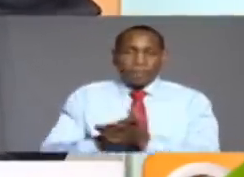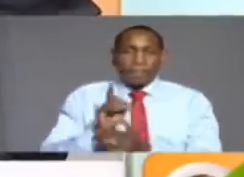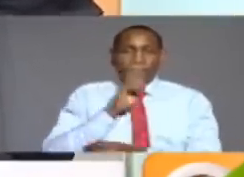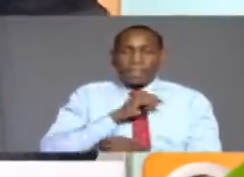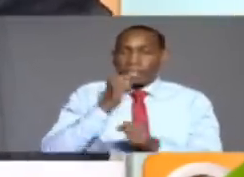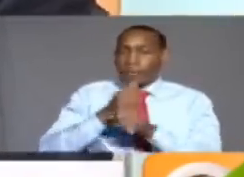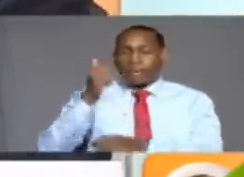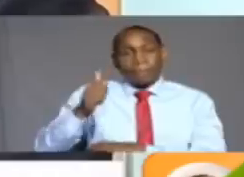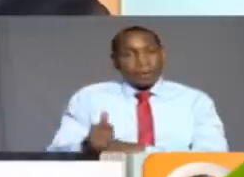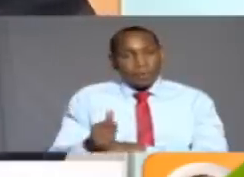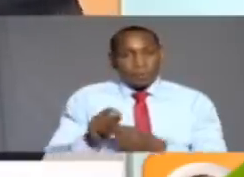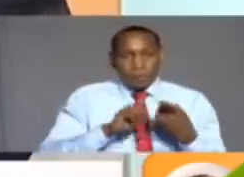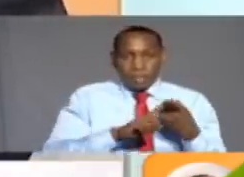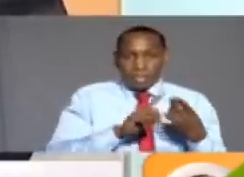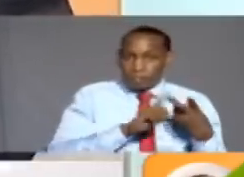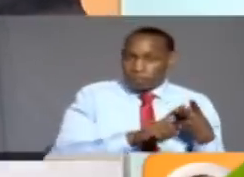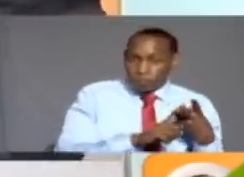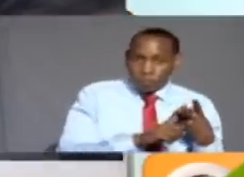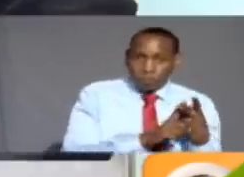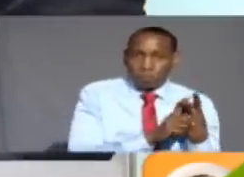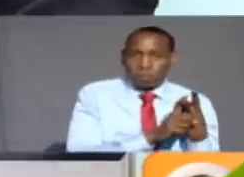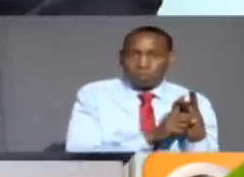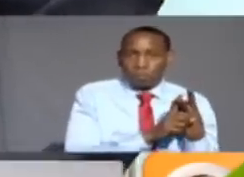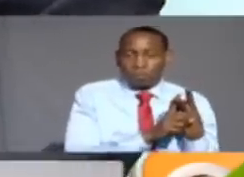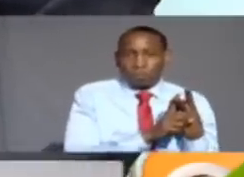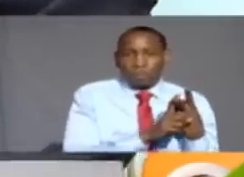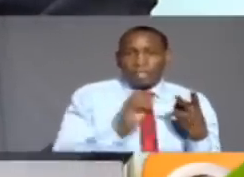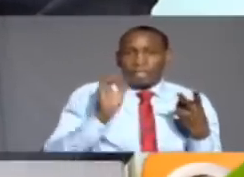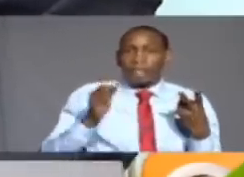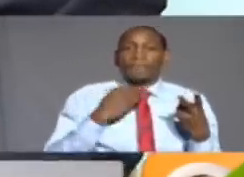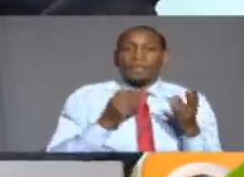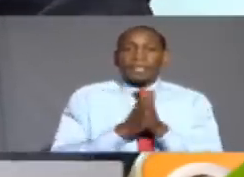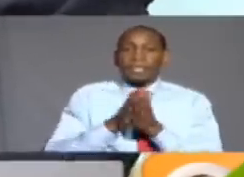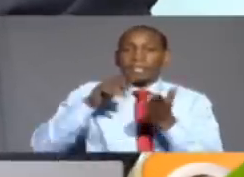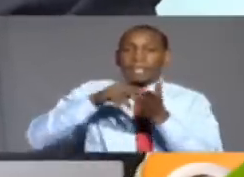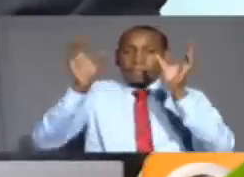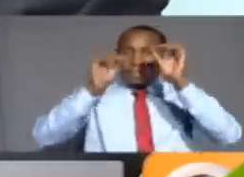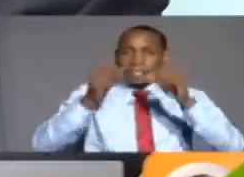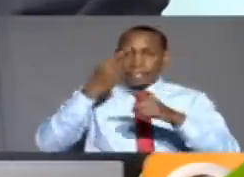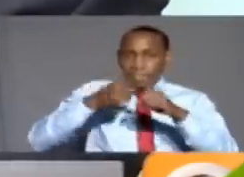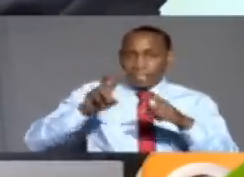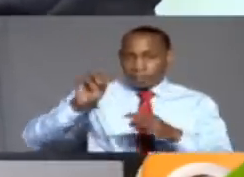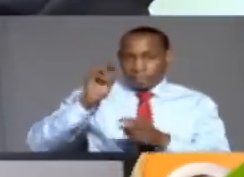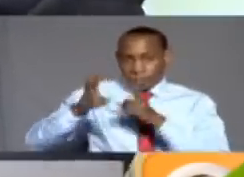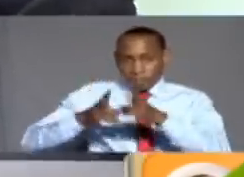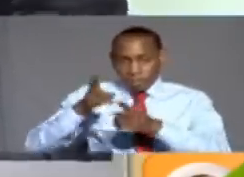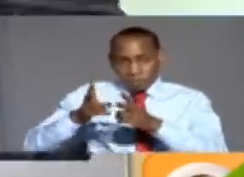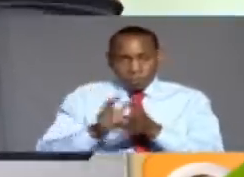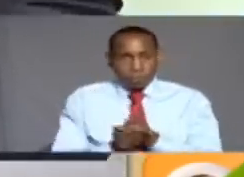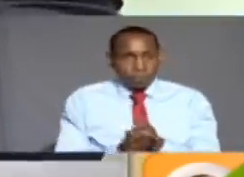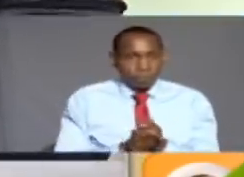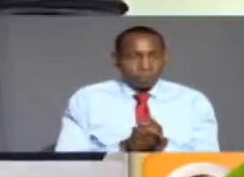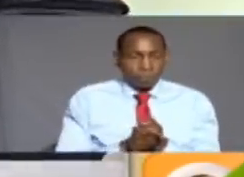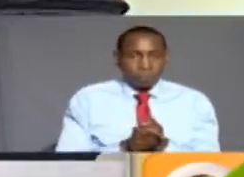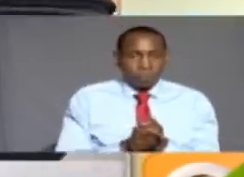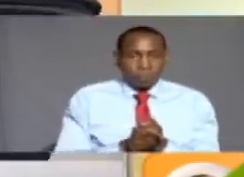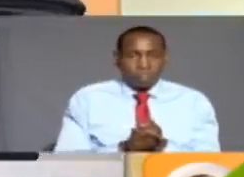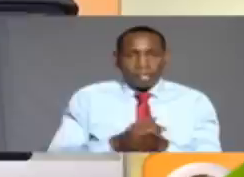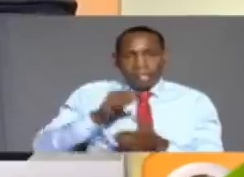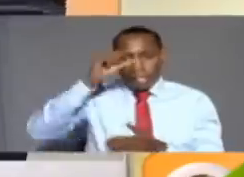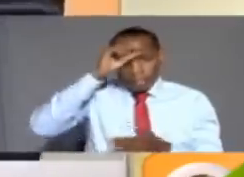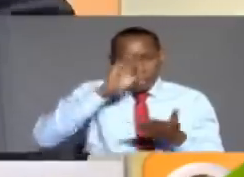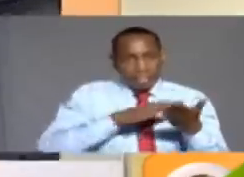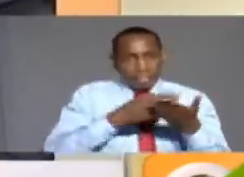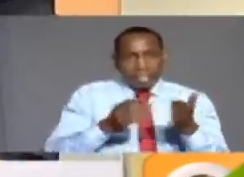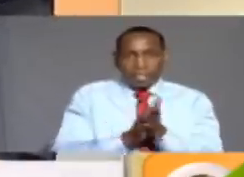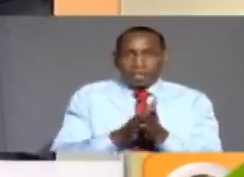for now? Number one. Number two, if you want to run for president in 2022, whether you're running in this governance structure or the next